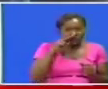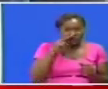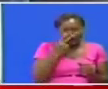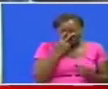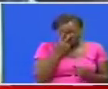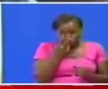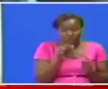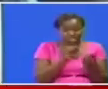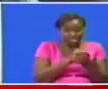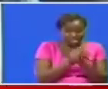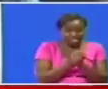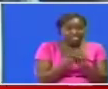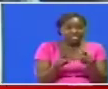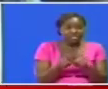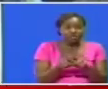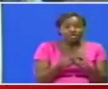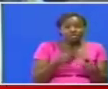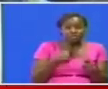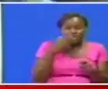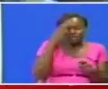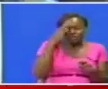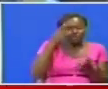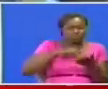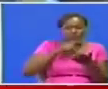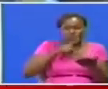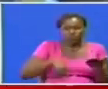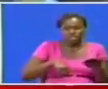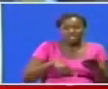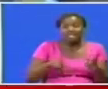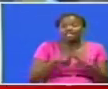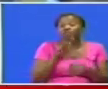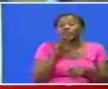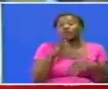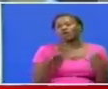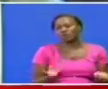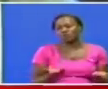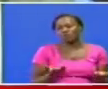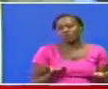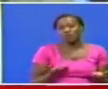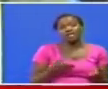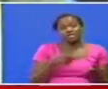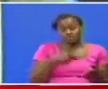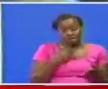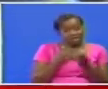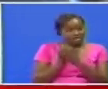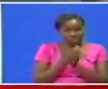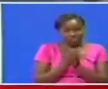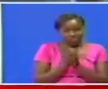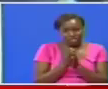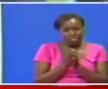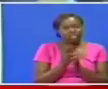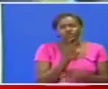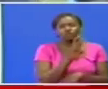change. I know what it means. I know what it looks like. And this is my story. As you have